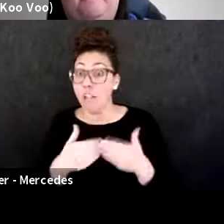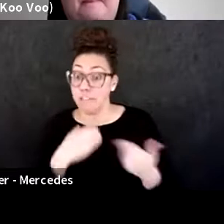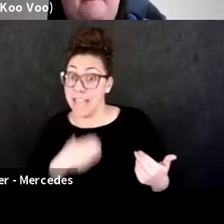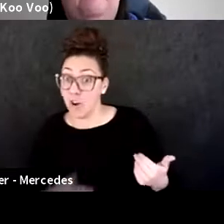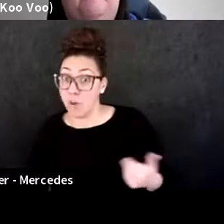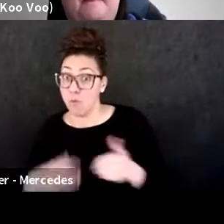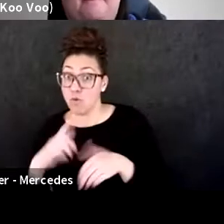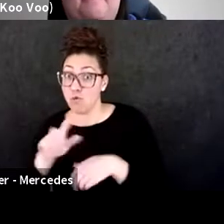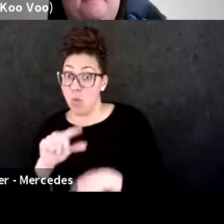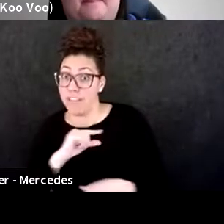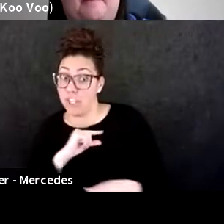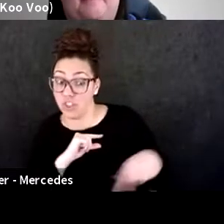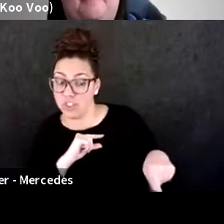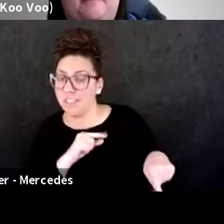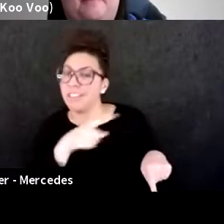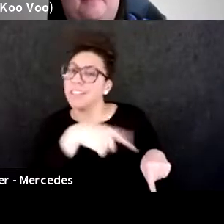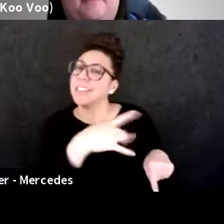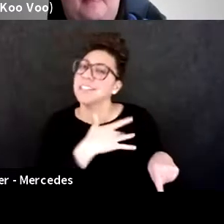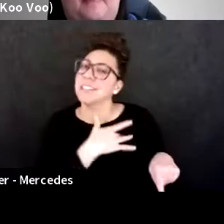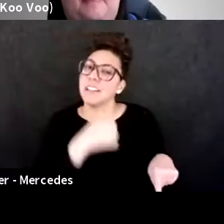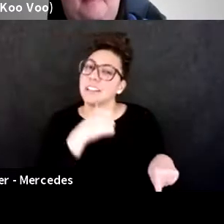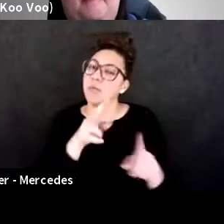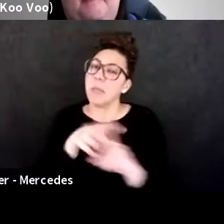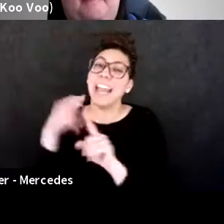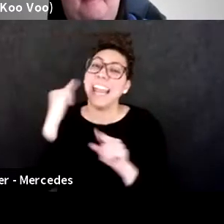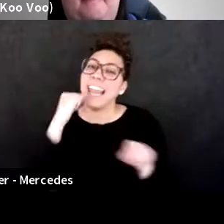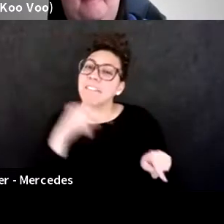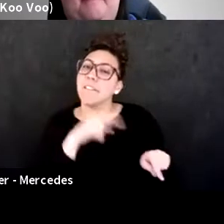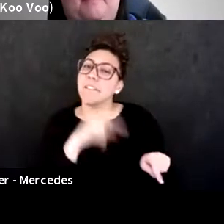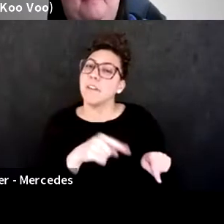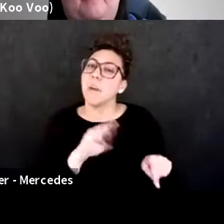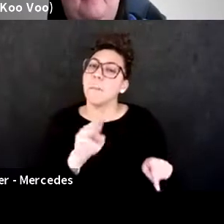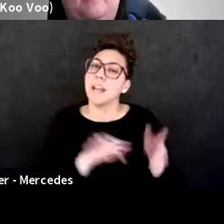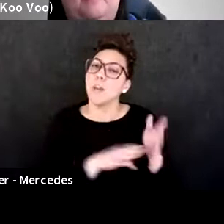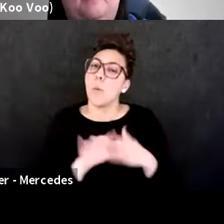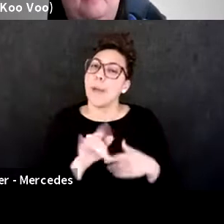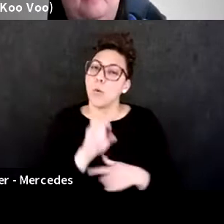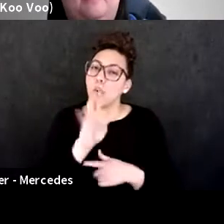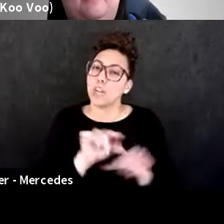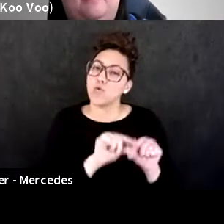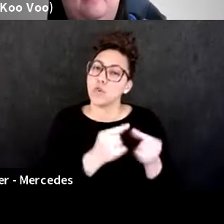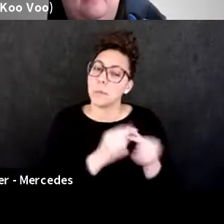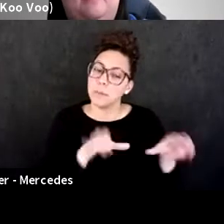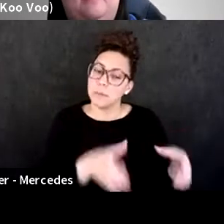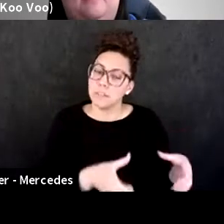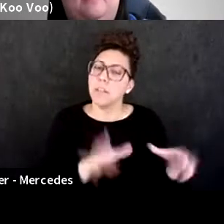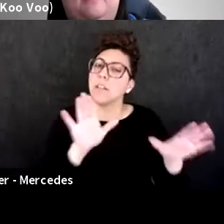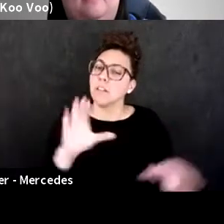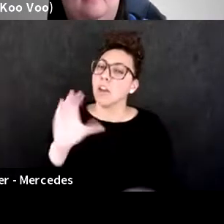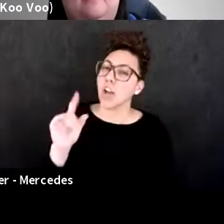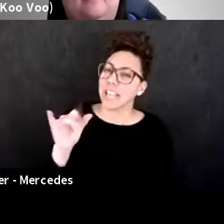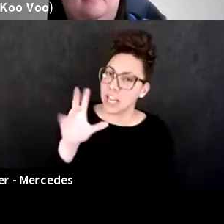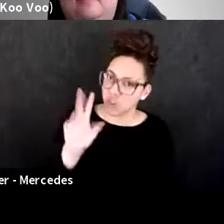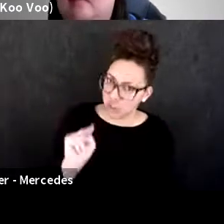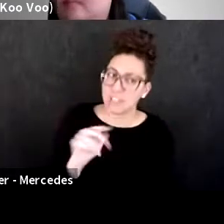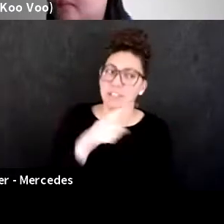they don't even apply. But Caucasians will apply even if they don't have any one of the desirable qualifications. So don't count